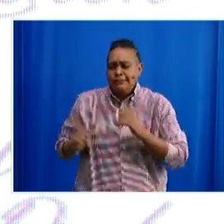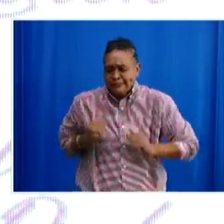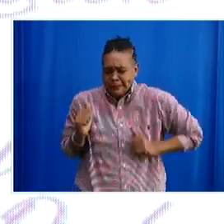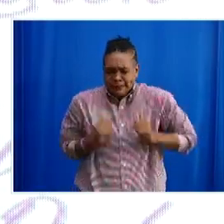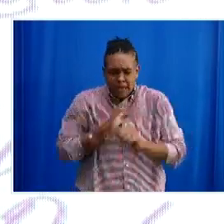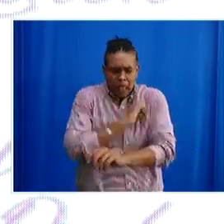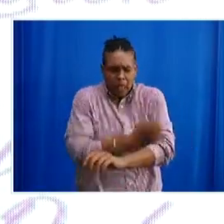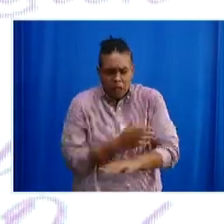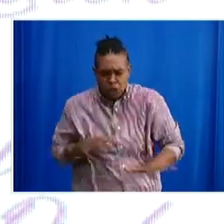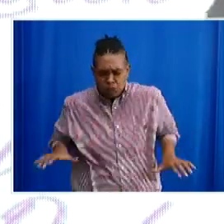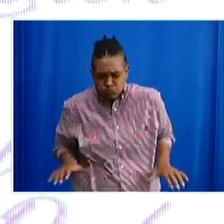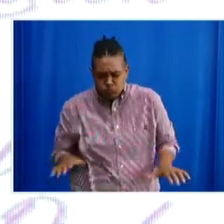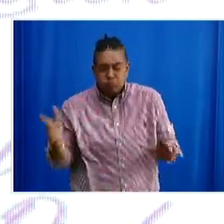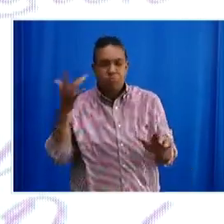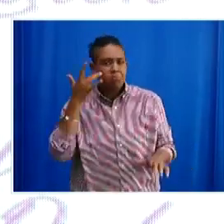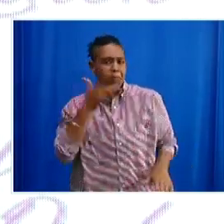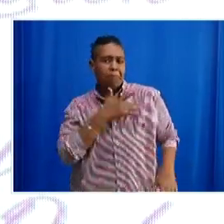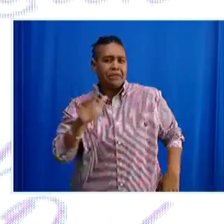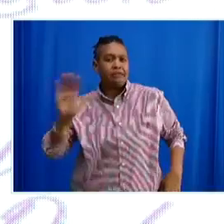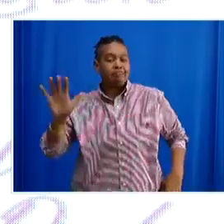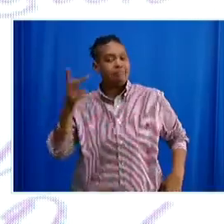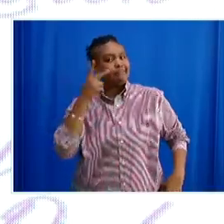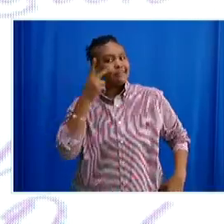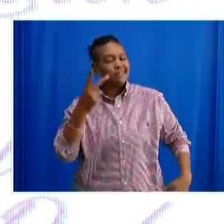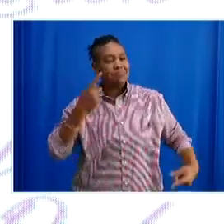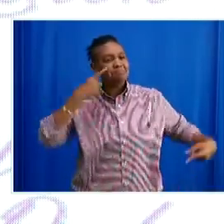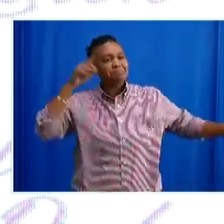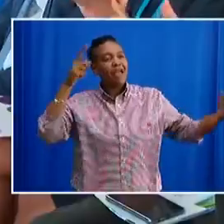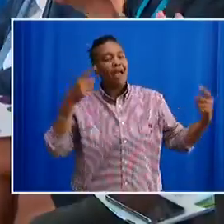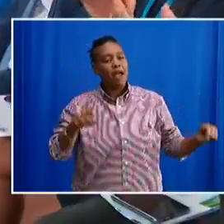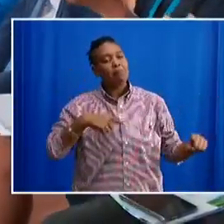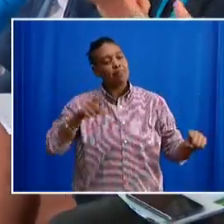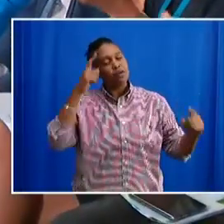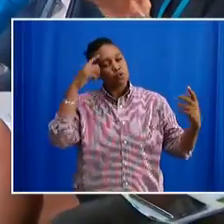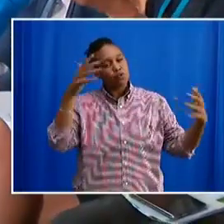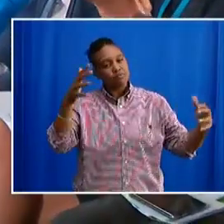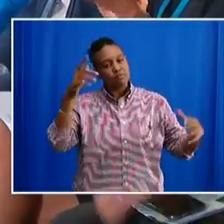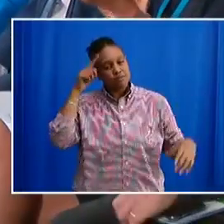I think we should give him another round of applause for that.